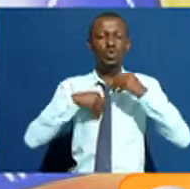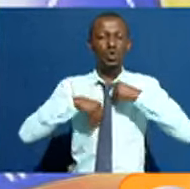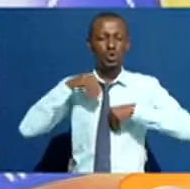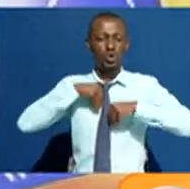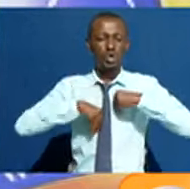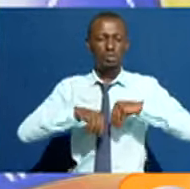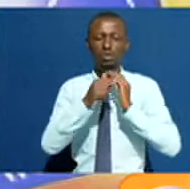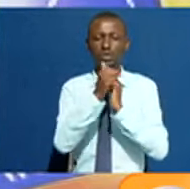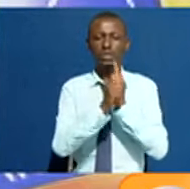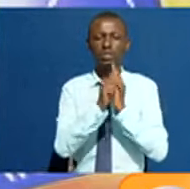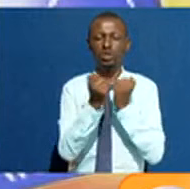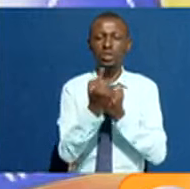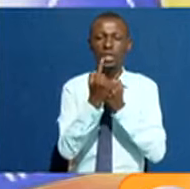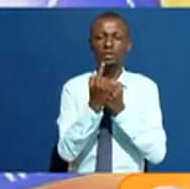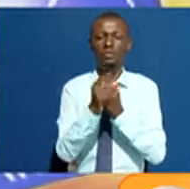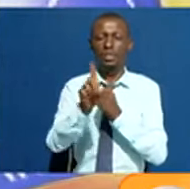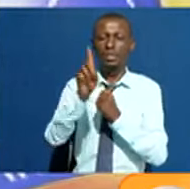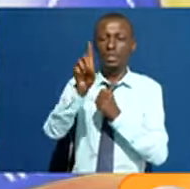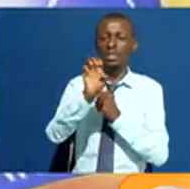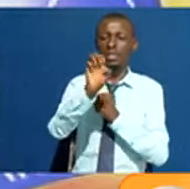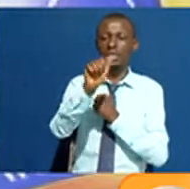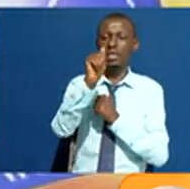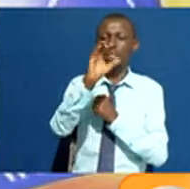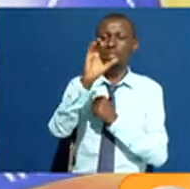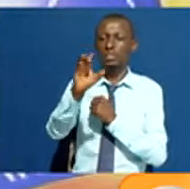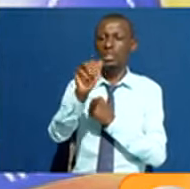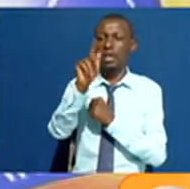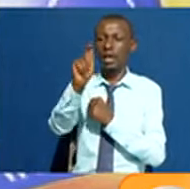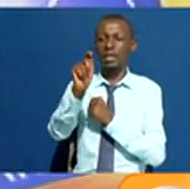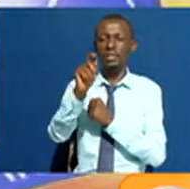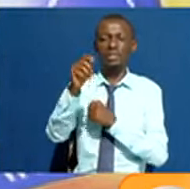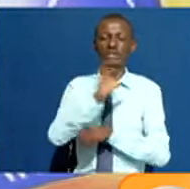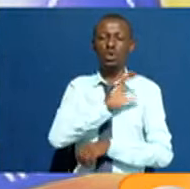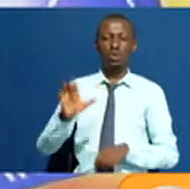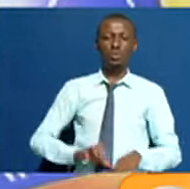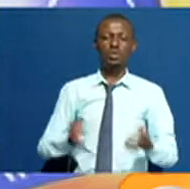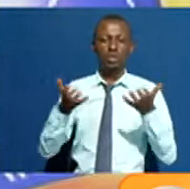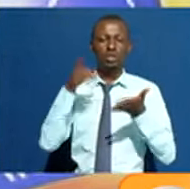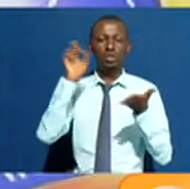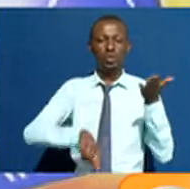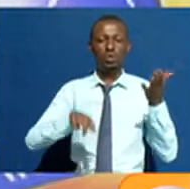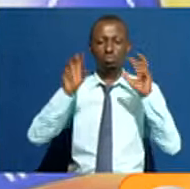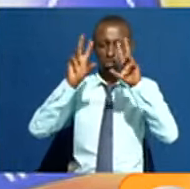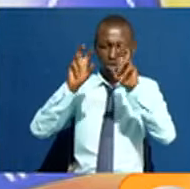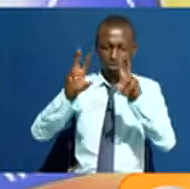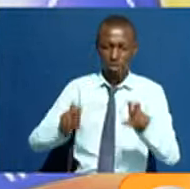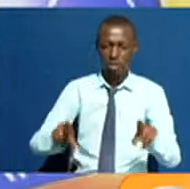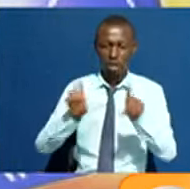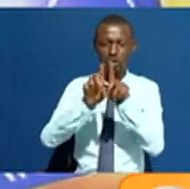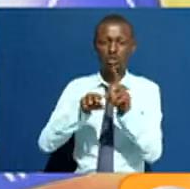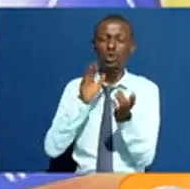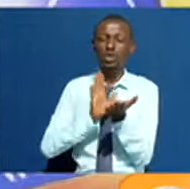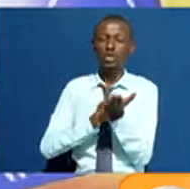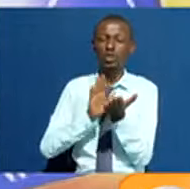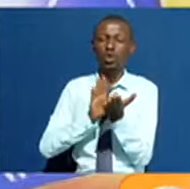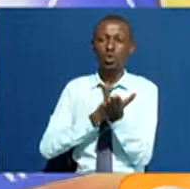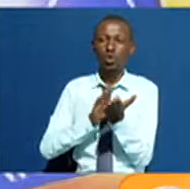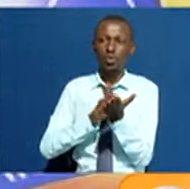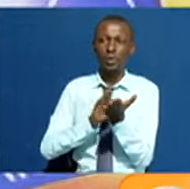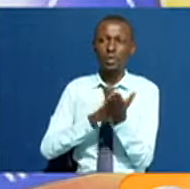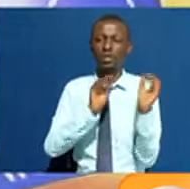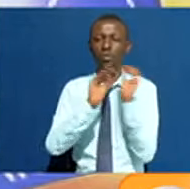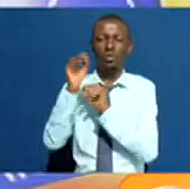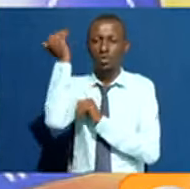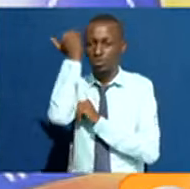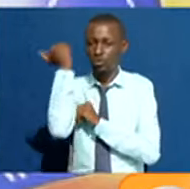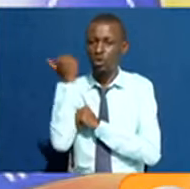Section 11D of the EACC Act requires the Commission to just investigate and recommend